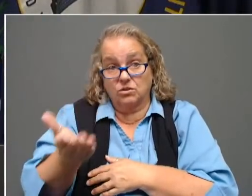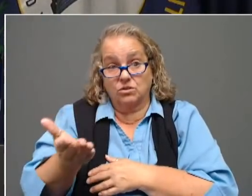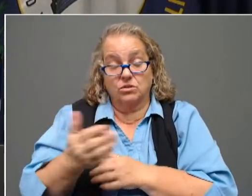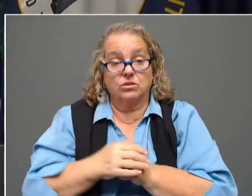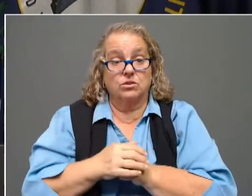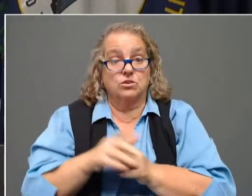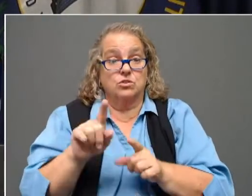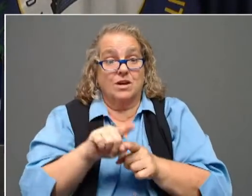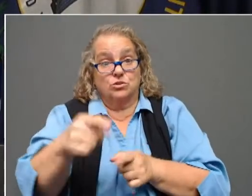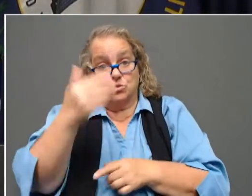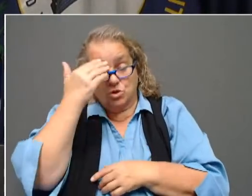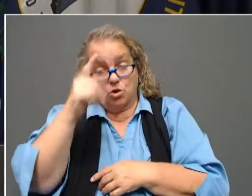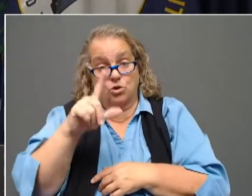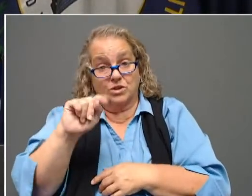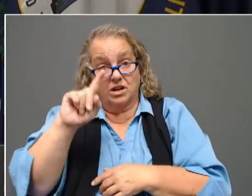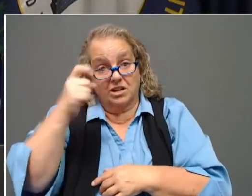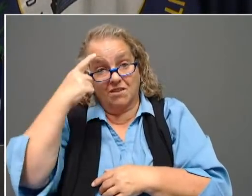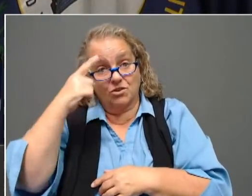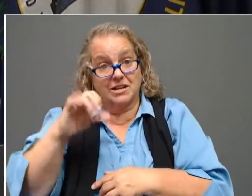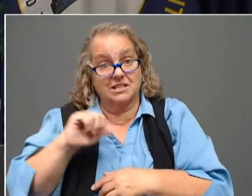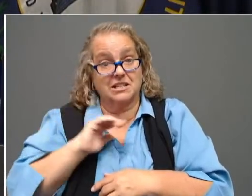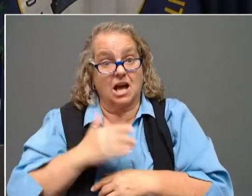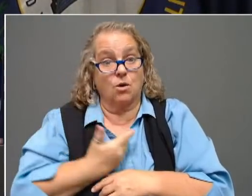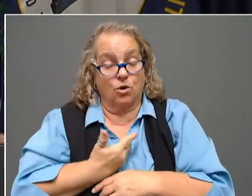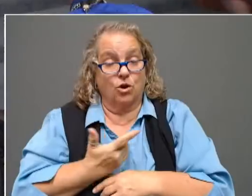Lieutenant Governor is our resident educator and coach.